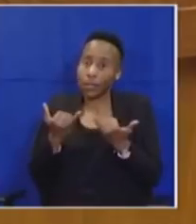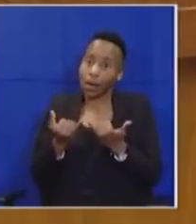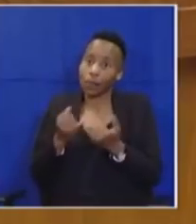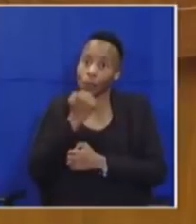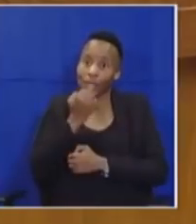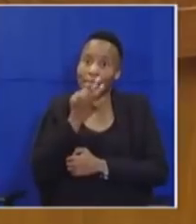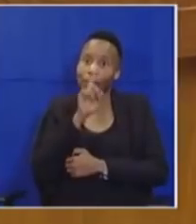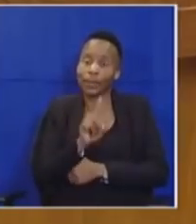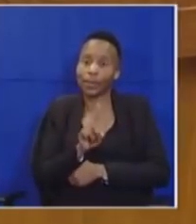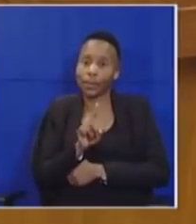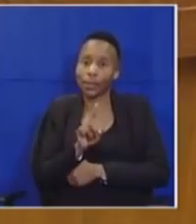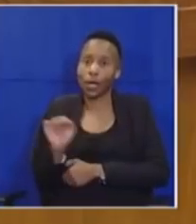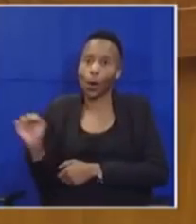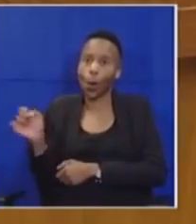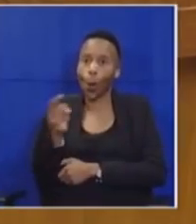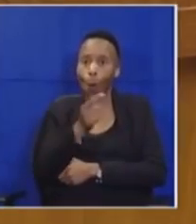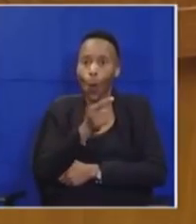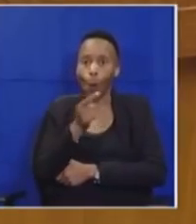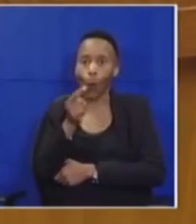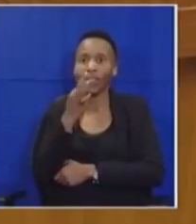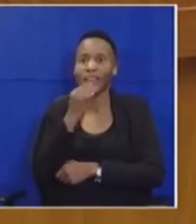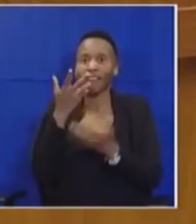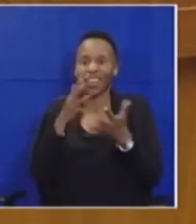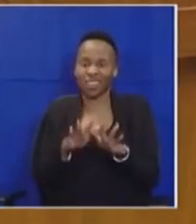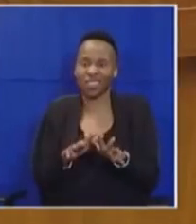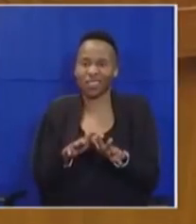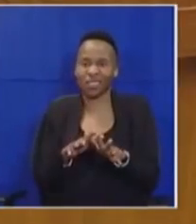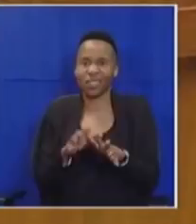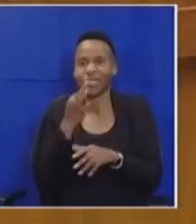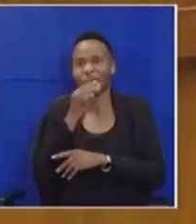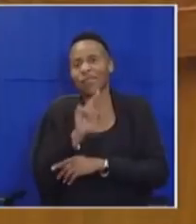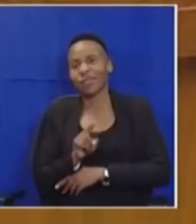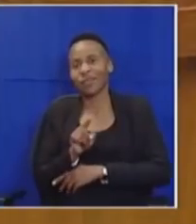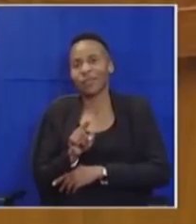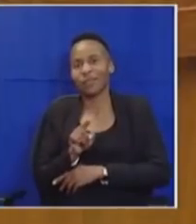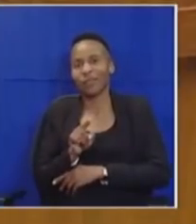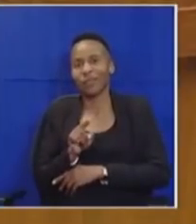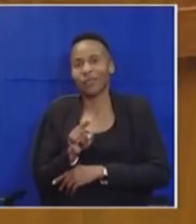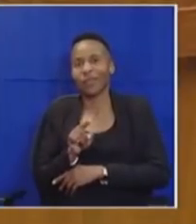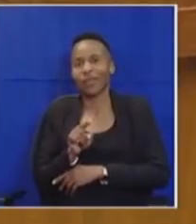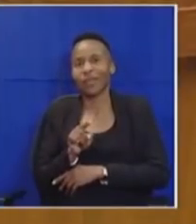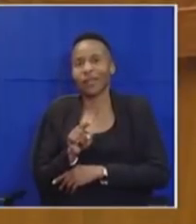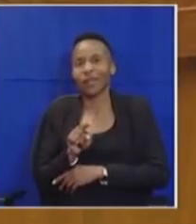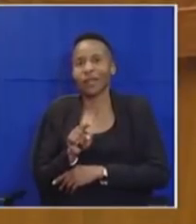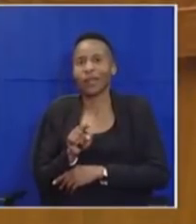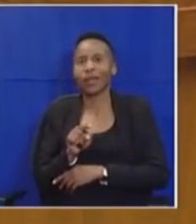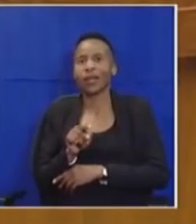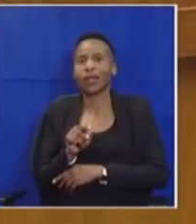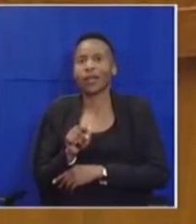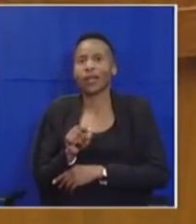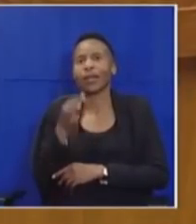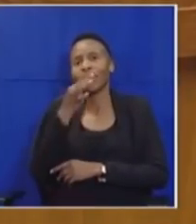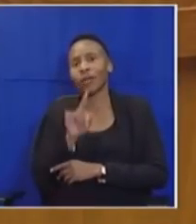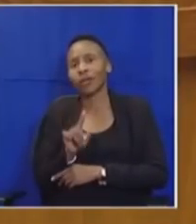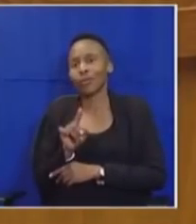that all you are saying, you are playing the people or the man, and you are